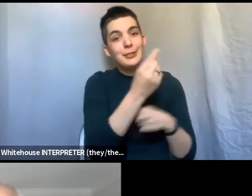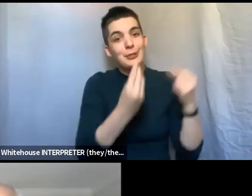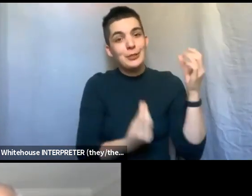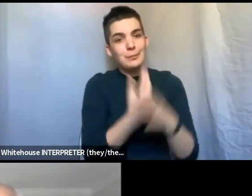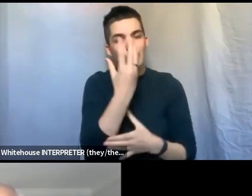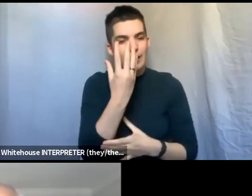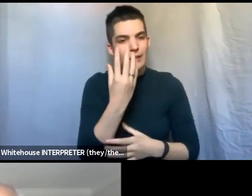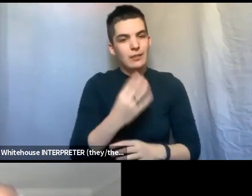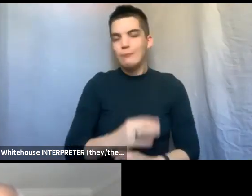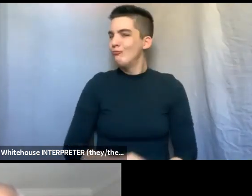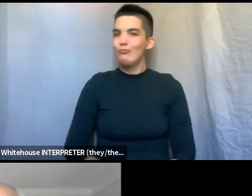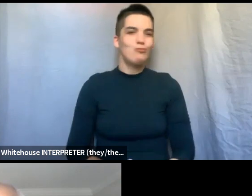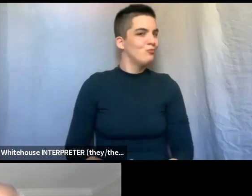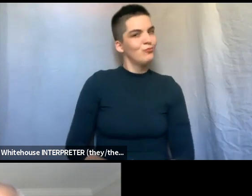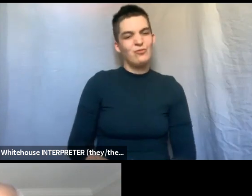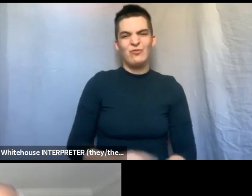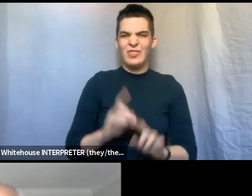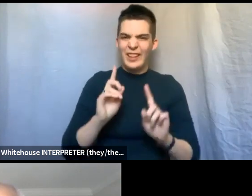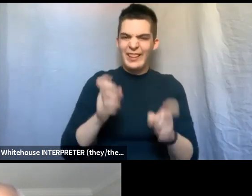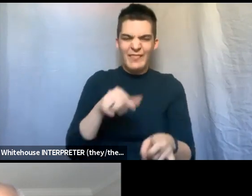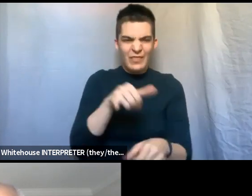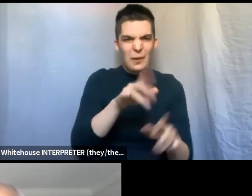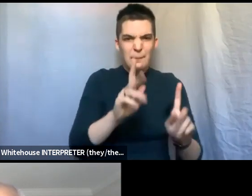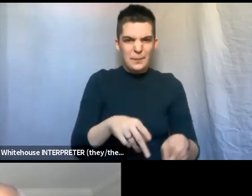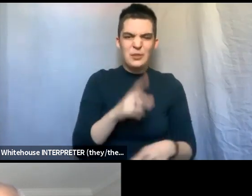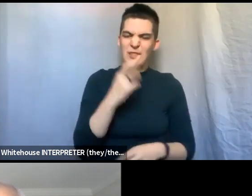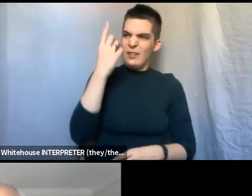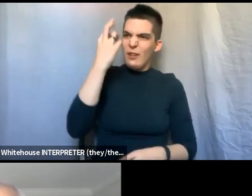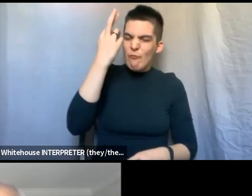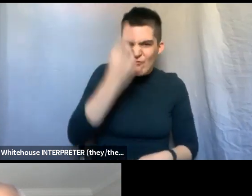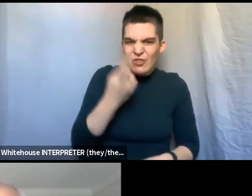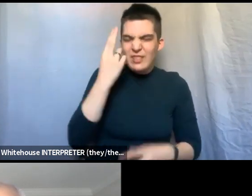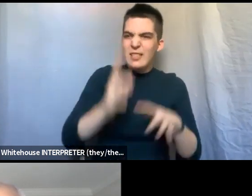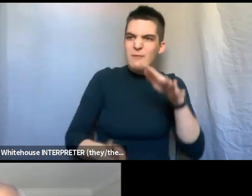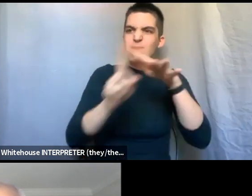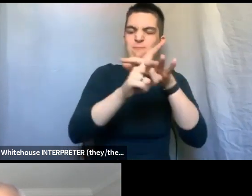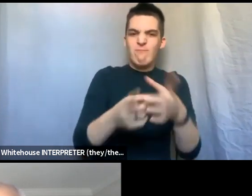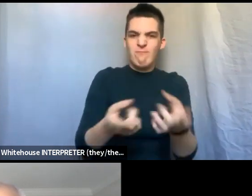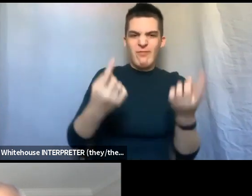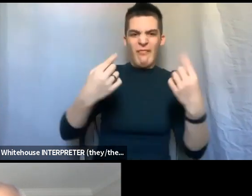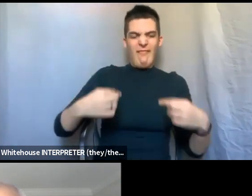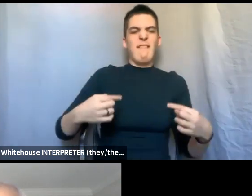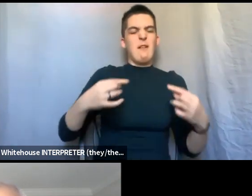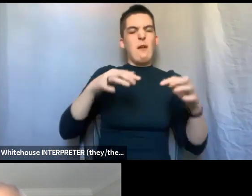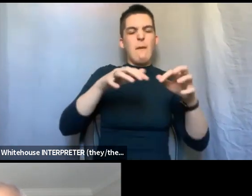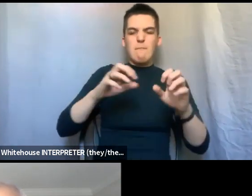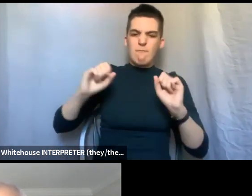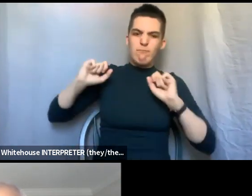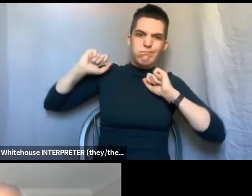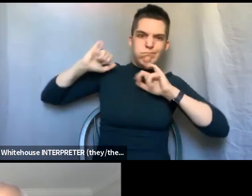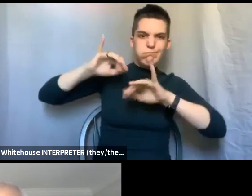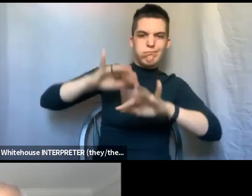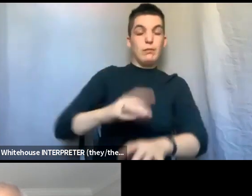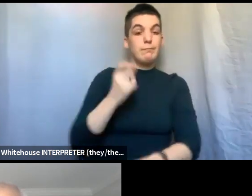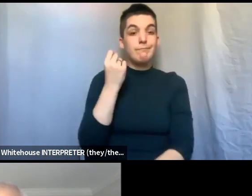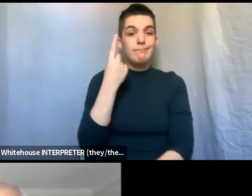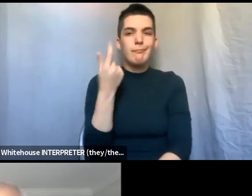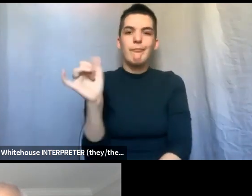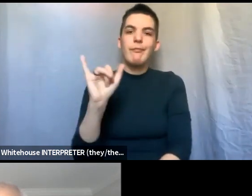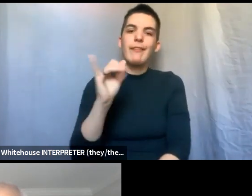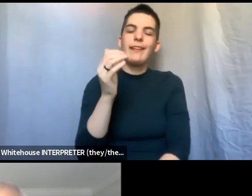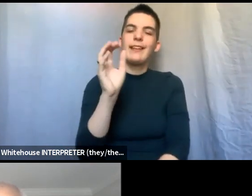to come out for. This is 1603. The plague is in London.